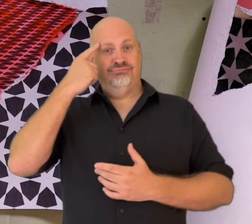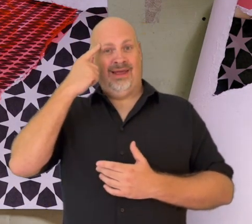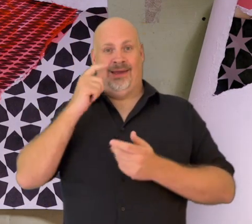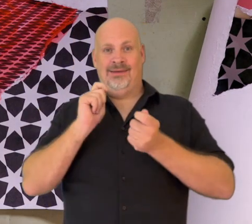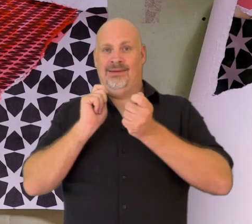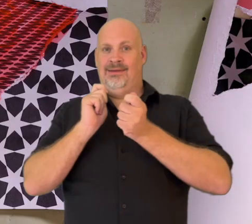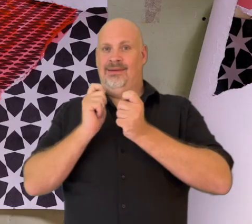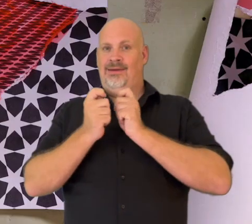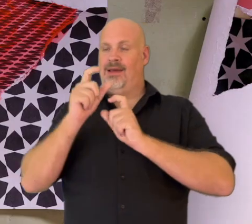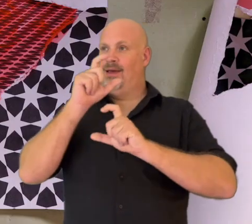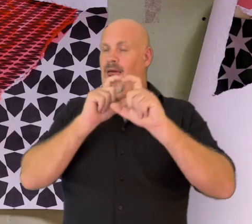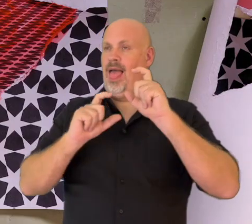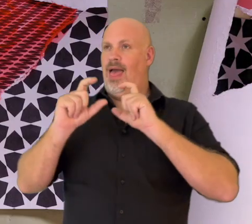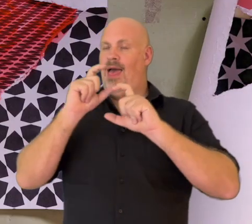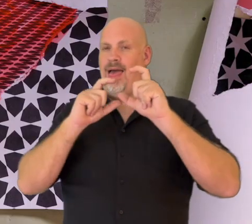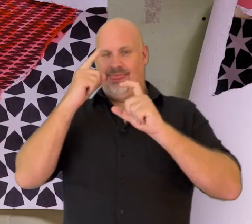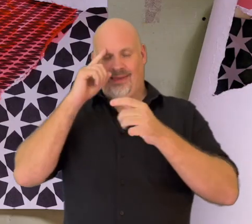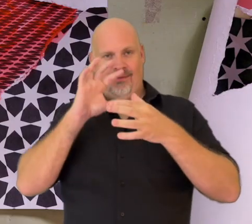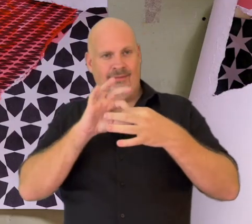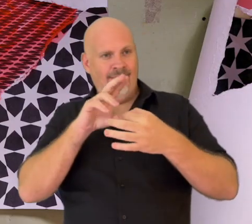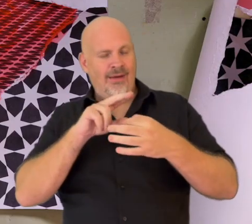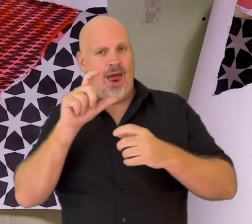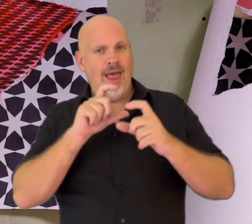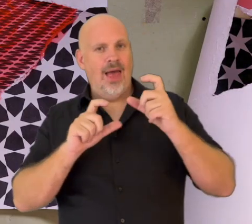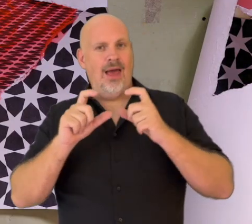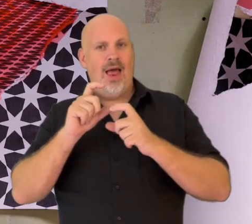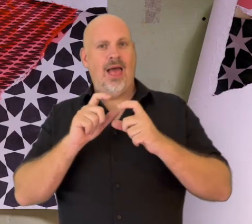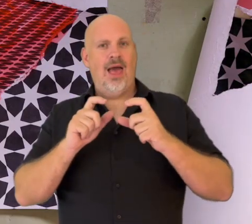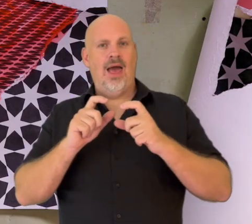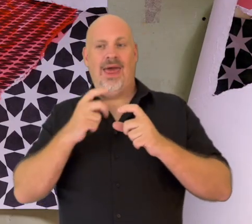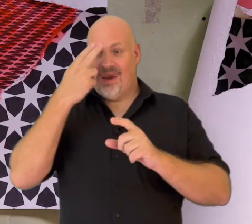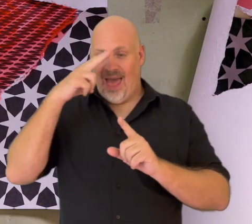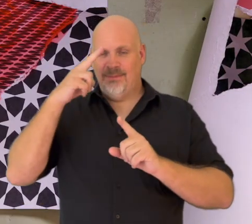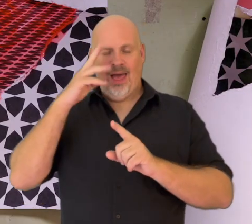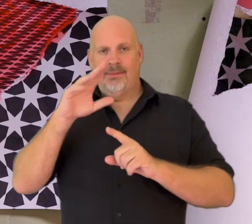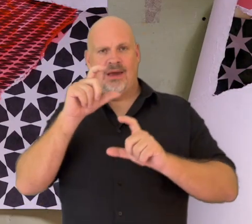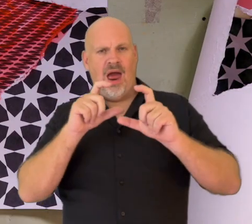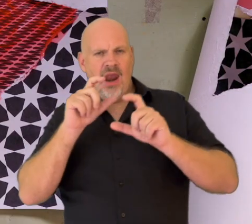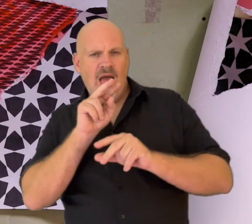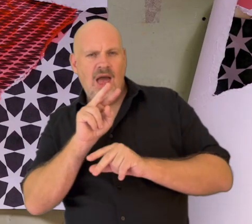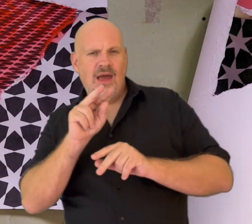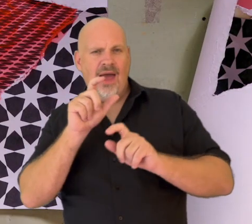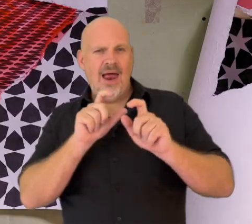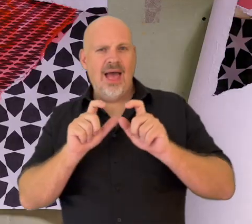tuning into colours and tones rather than classifying things.